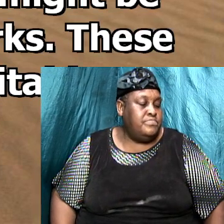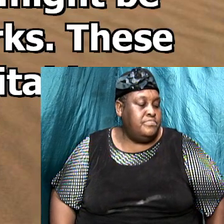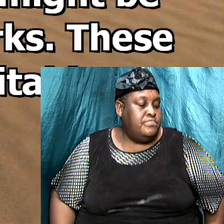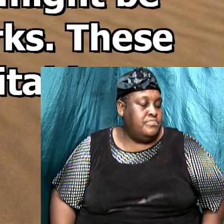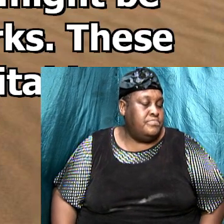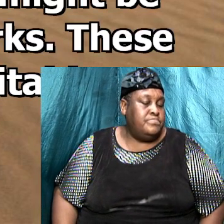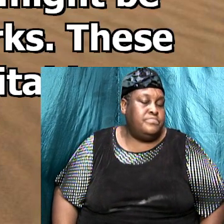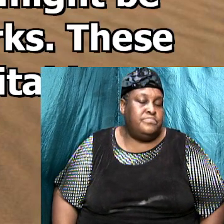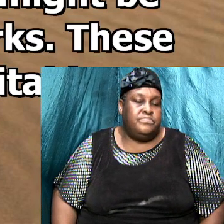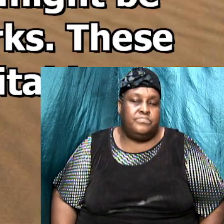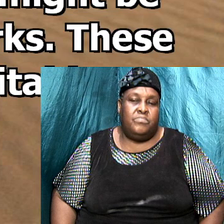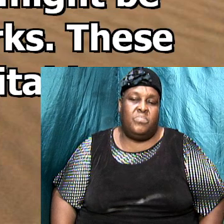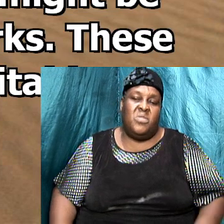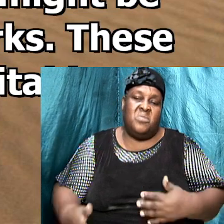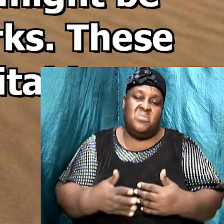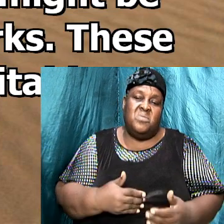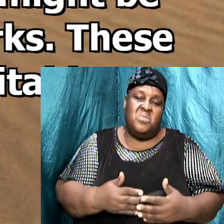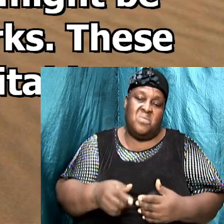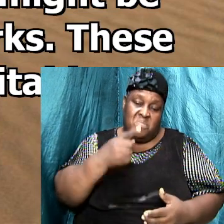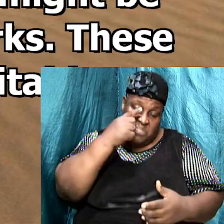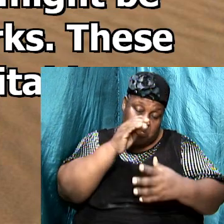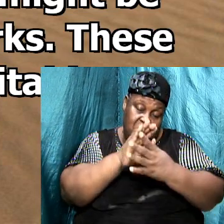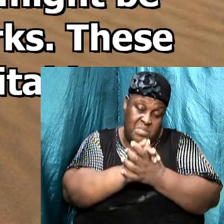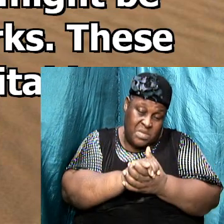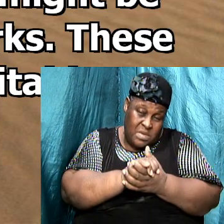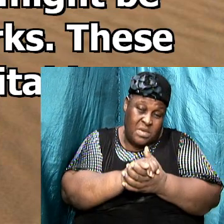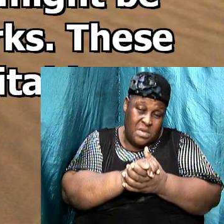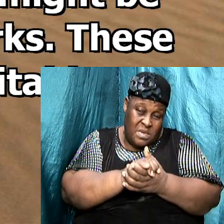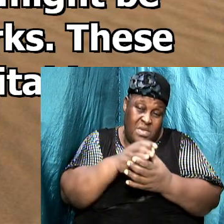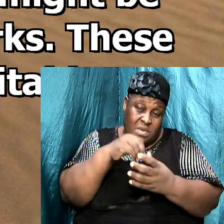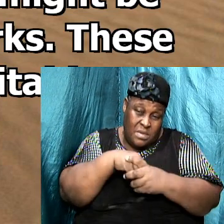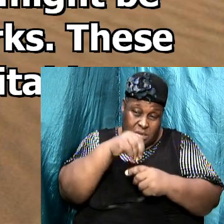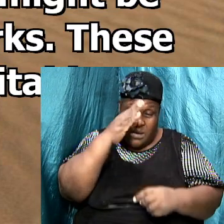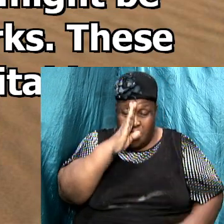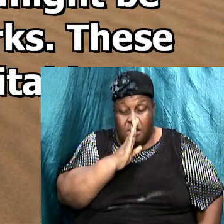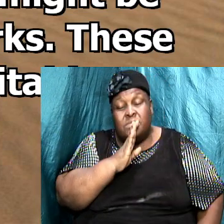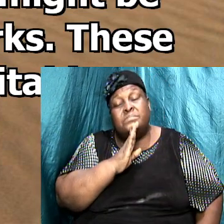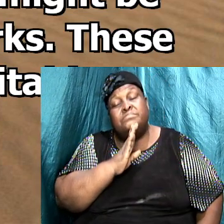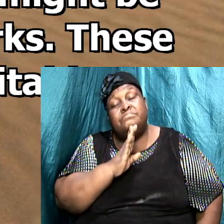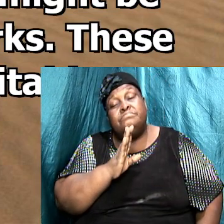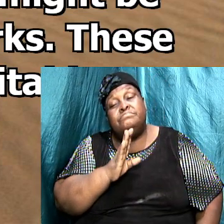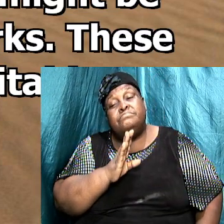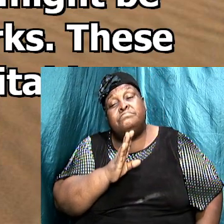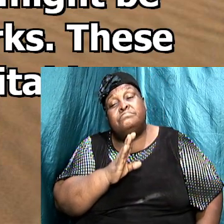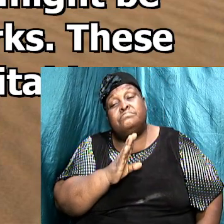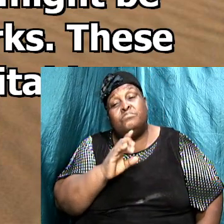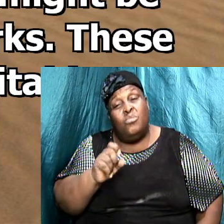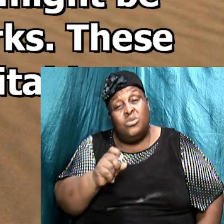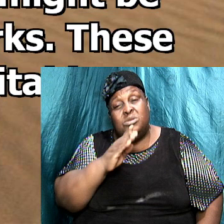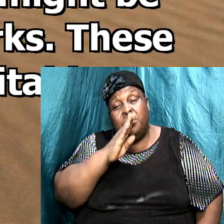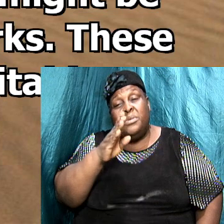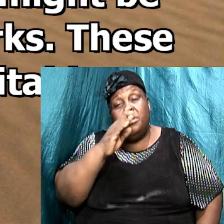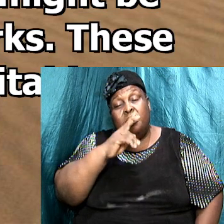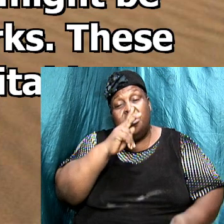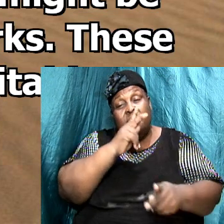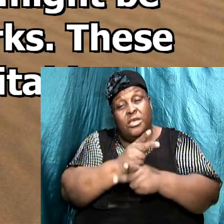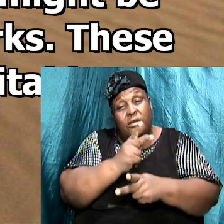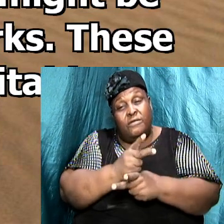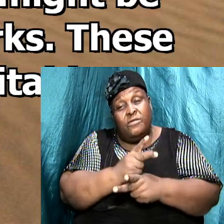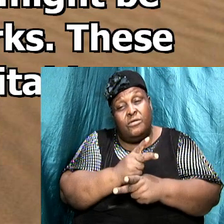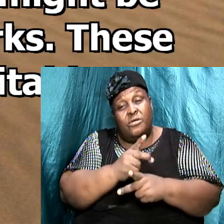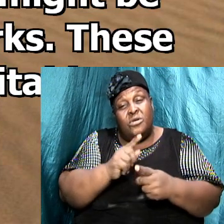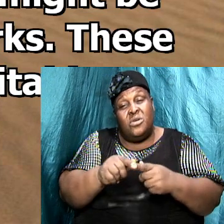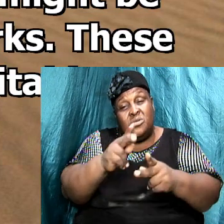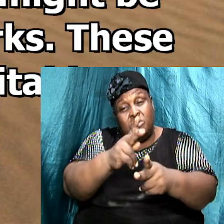Him say, those which have believed in God must be careful to